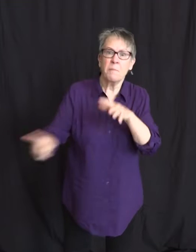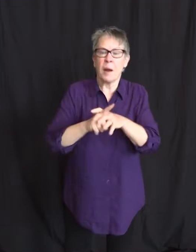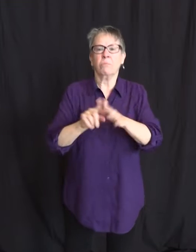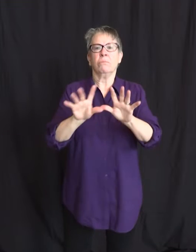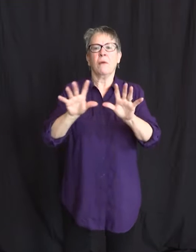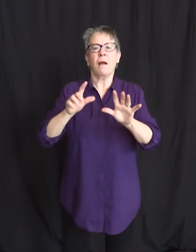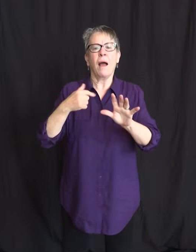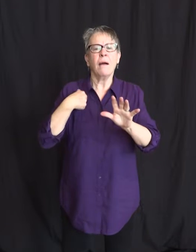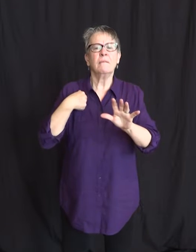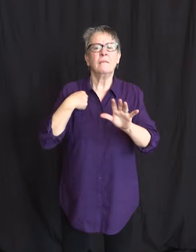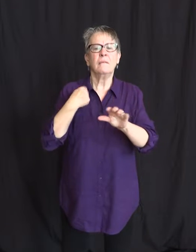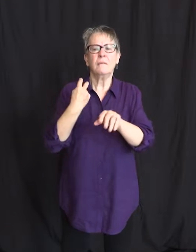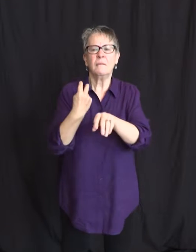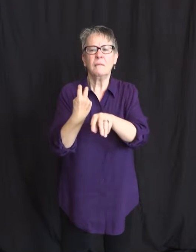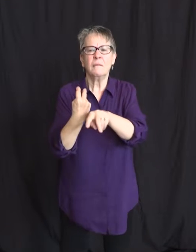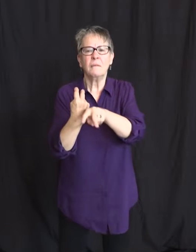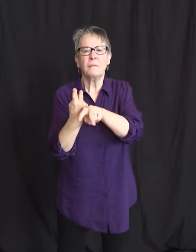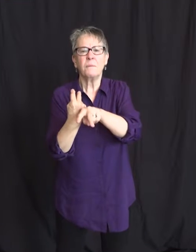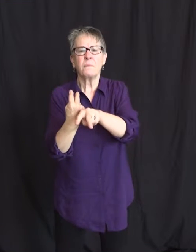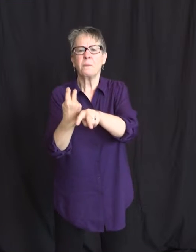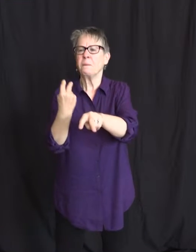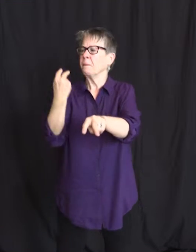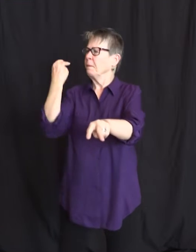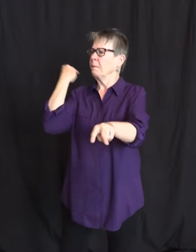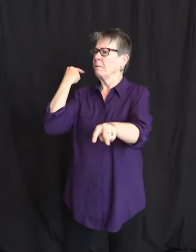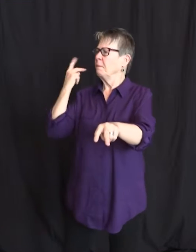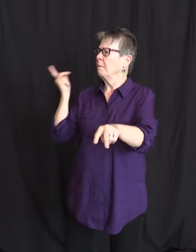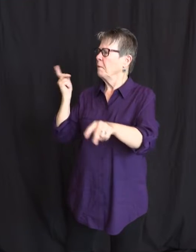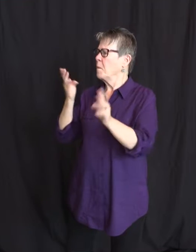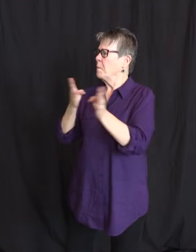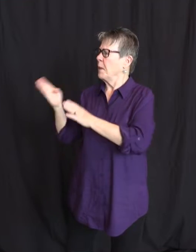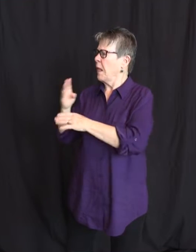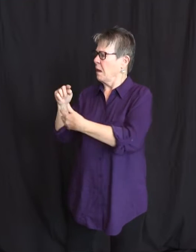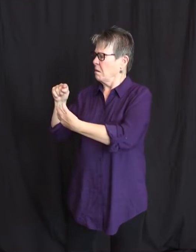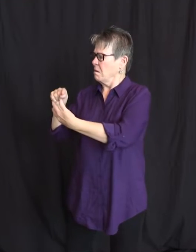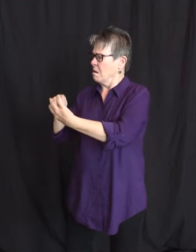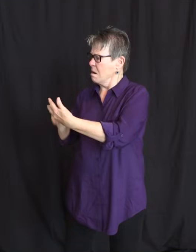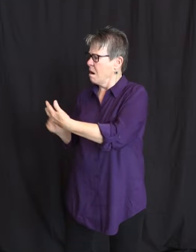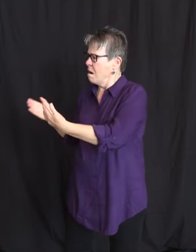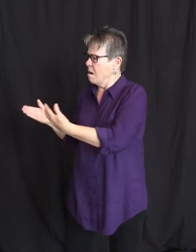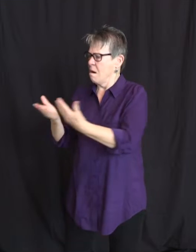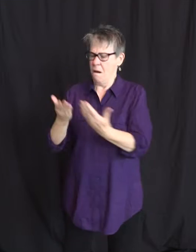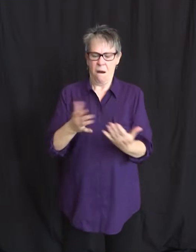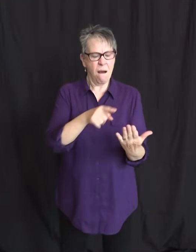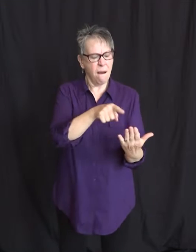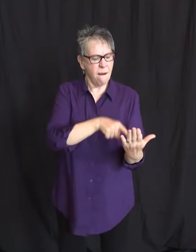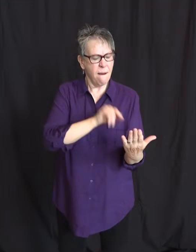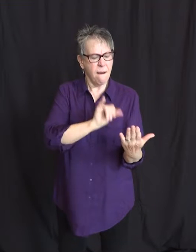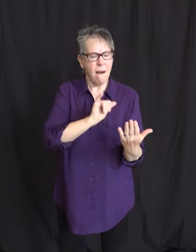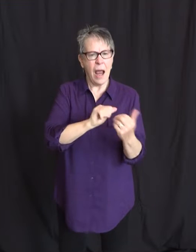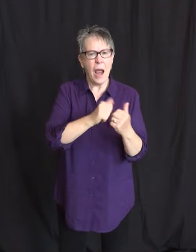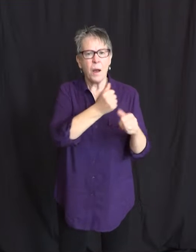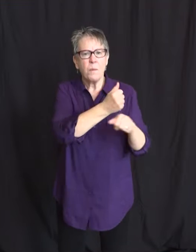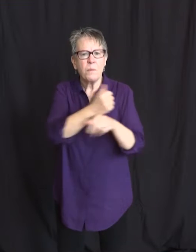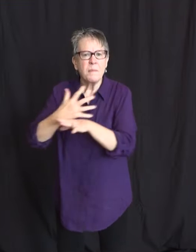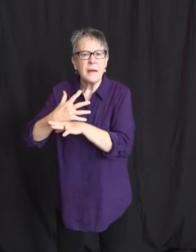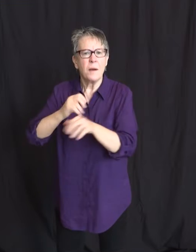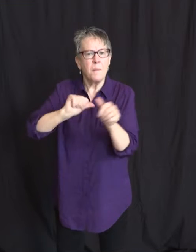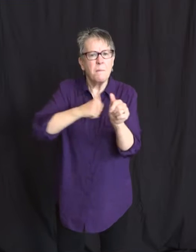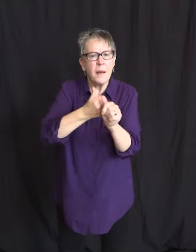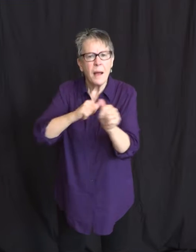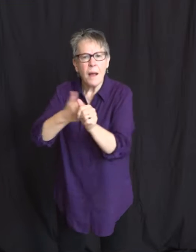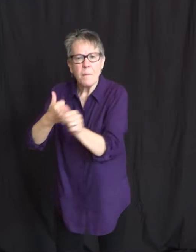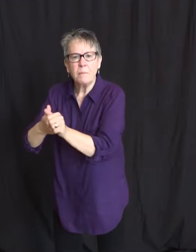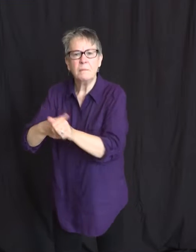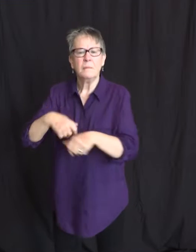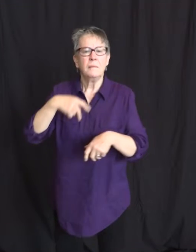to ignore. Ensuring New Jersey's resiliency for the next outbreak, and that no one will be left unprotected